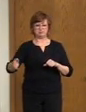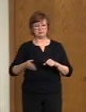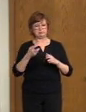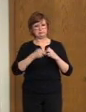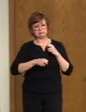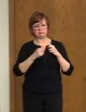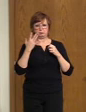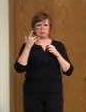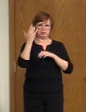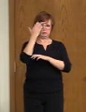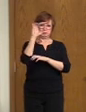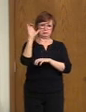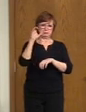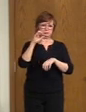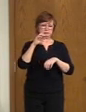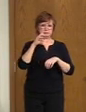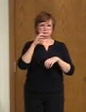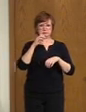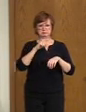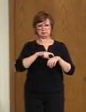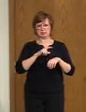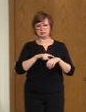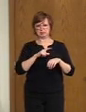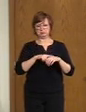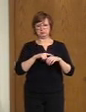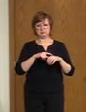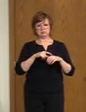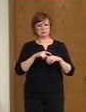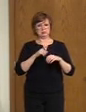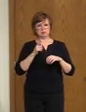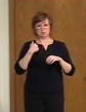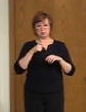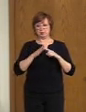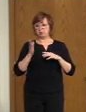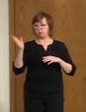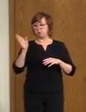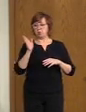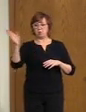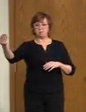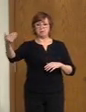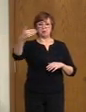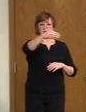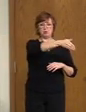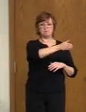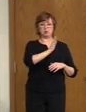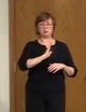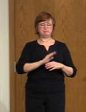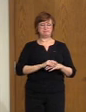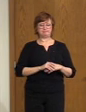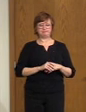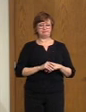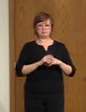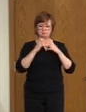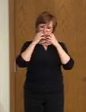season, but it is essential to keep our numbers low and allow the vaccine to start protecting the most vulnerable initially.